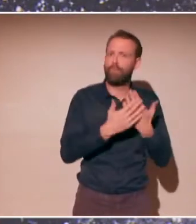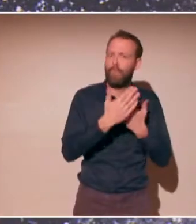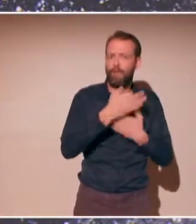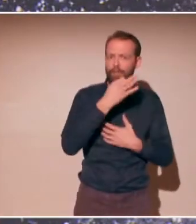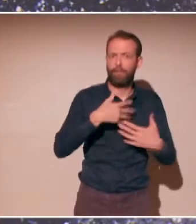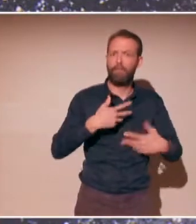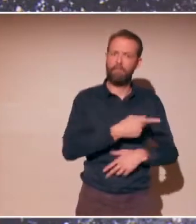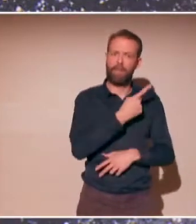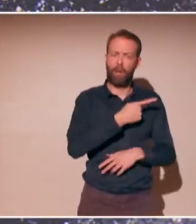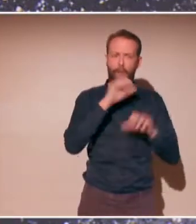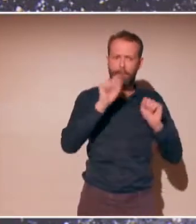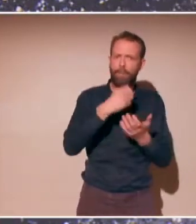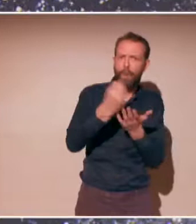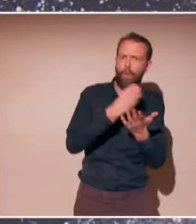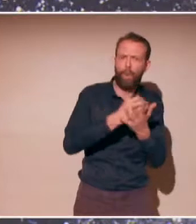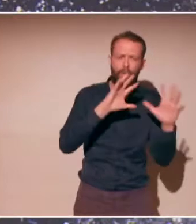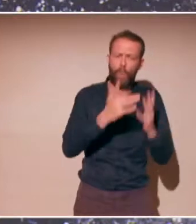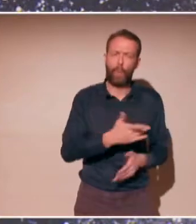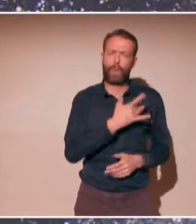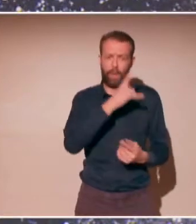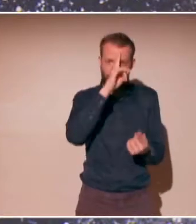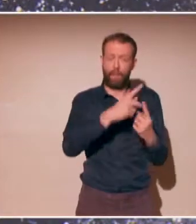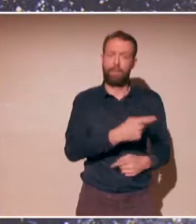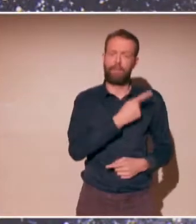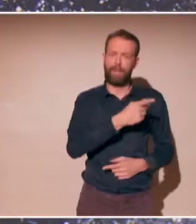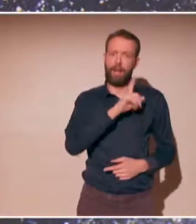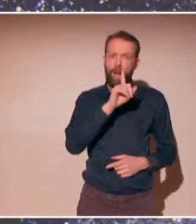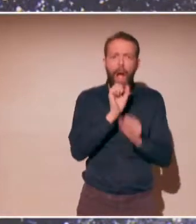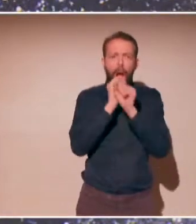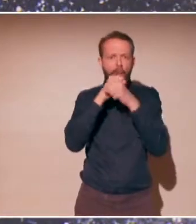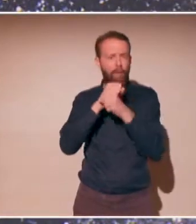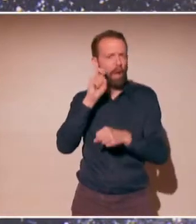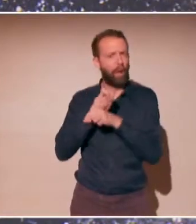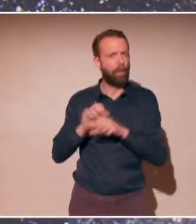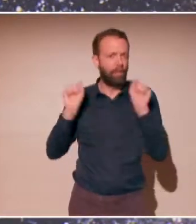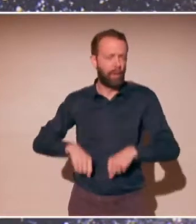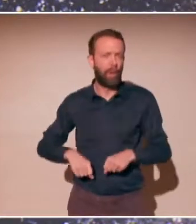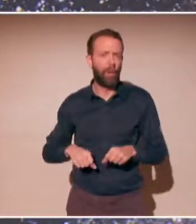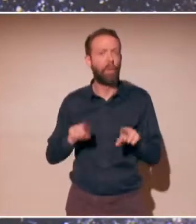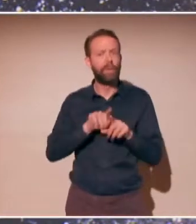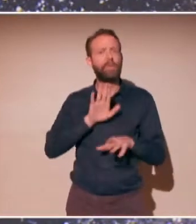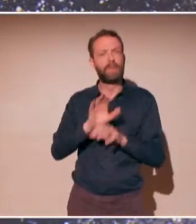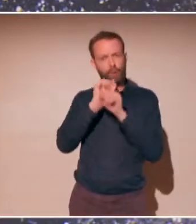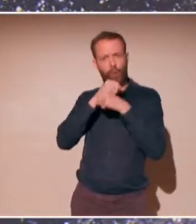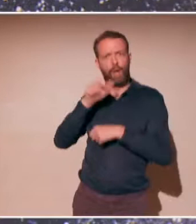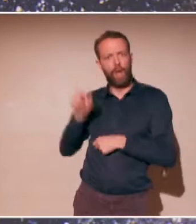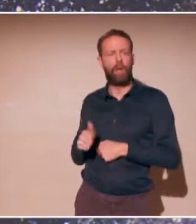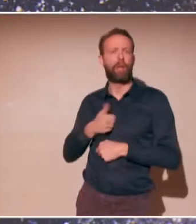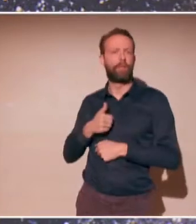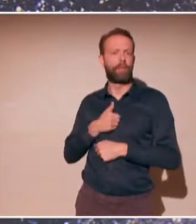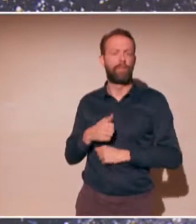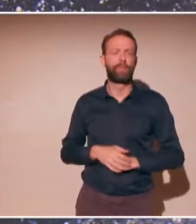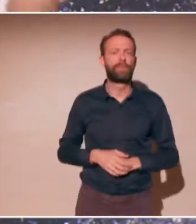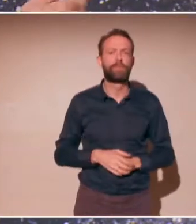scientific breakthroughs. You can have all sorts of data. We saw that this morning talking about the medical sector. You can have a lot of data, but at the same time, it